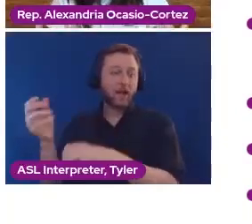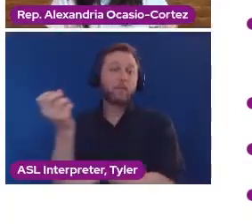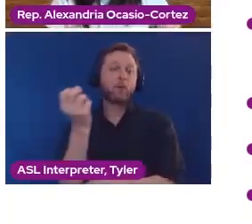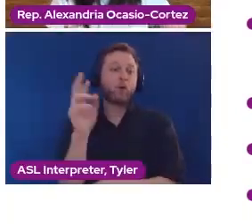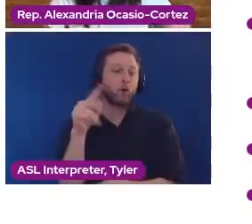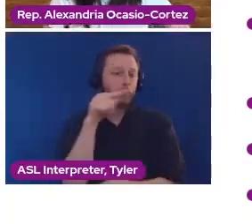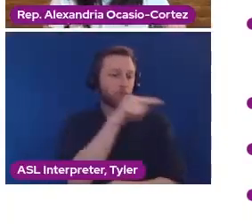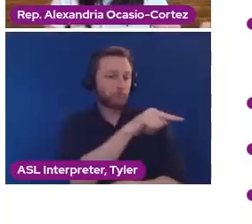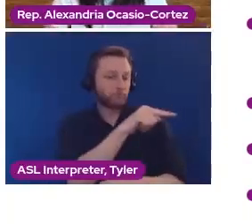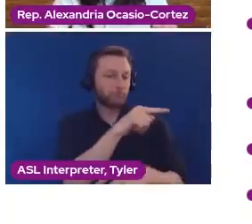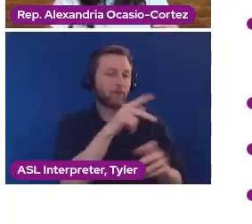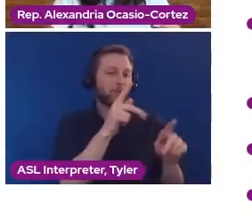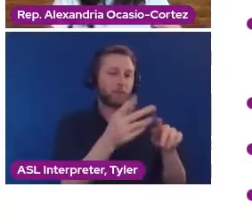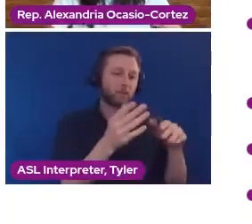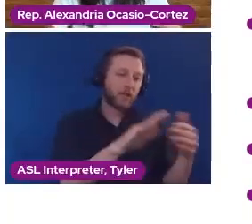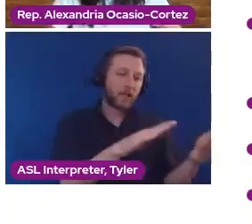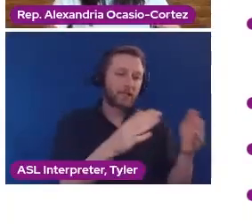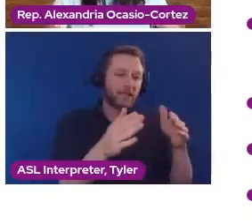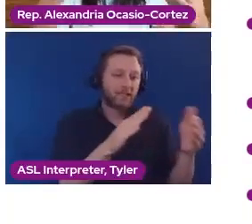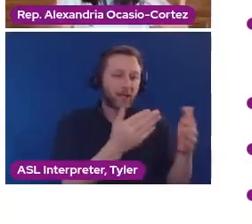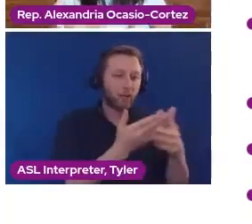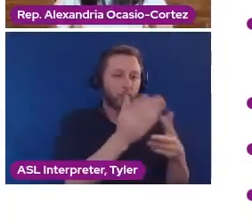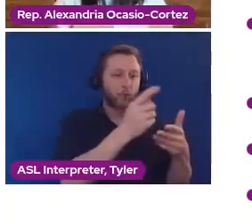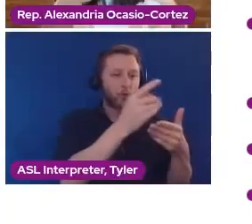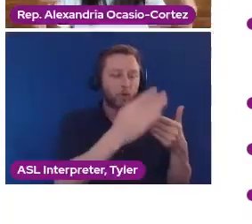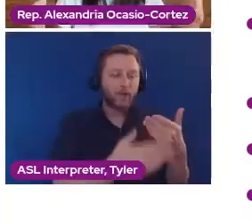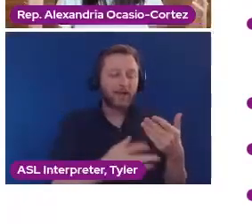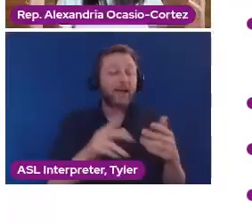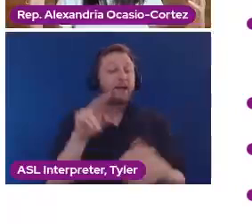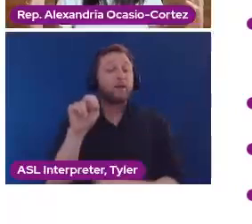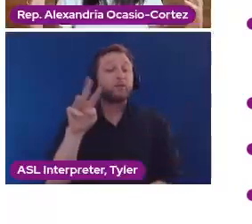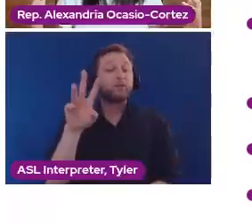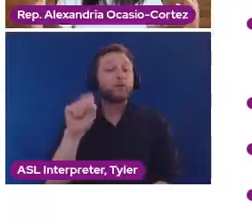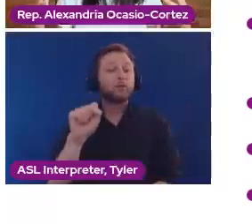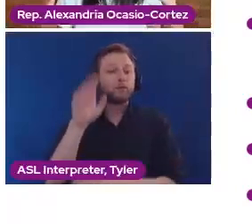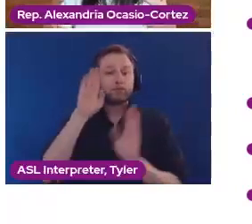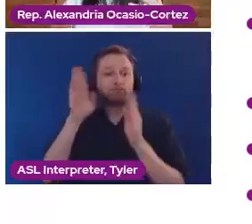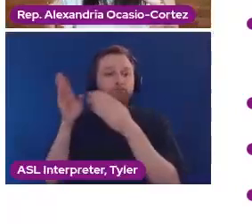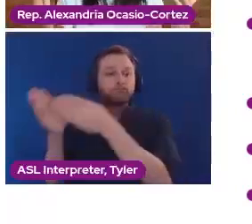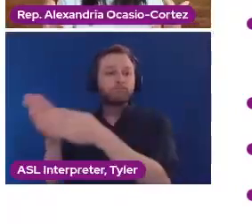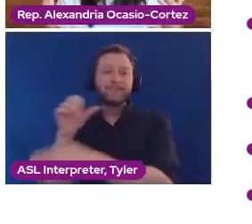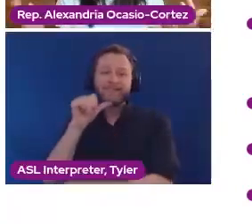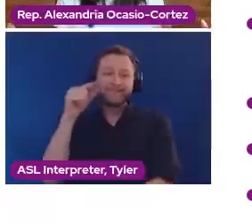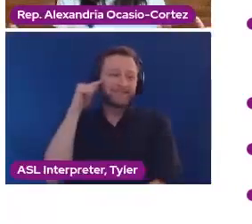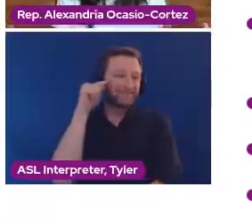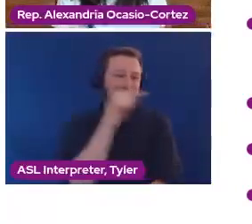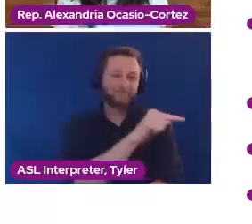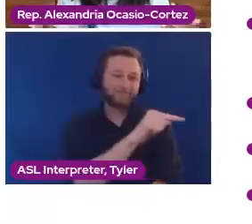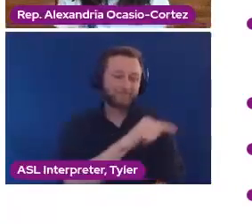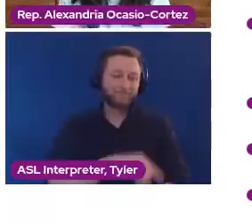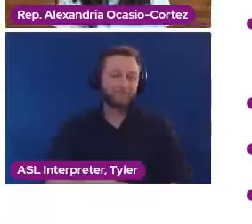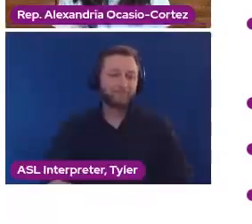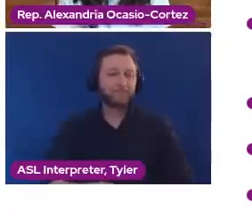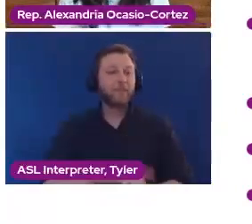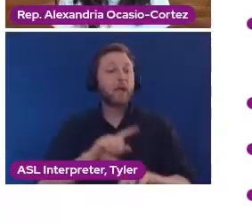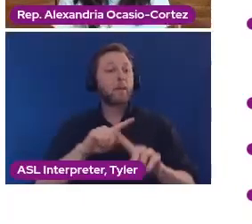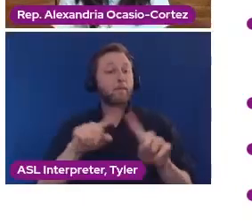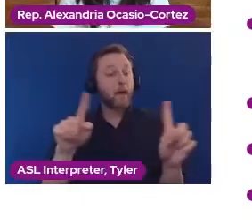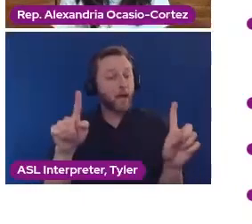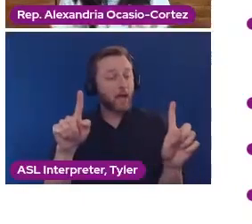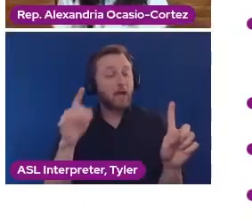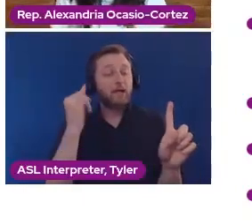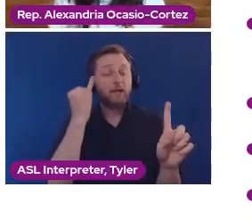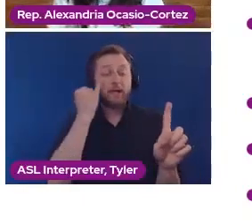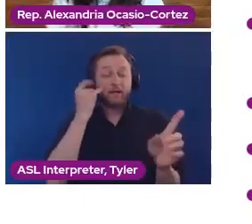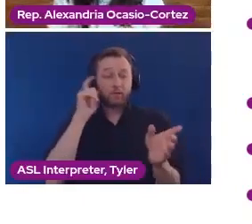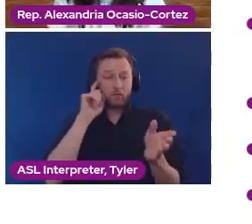really regardless of when you zoom out in set and setting, this is an issue of